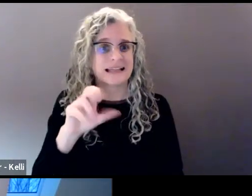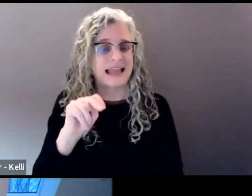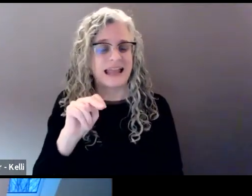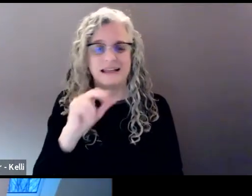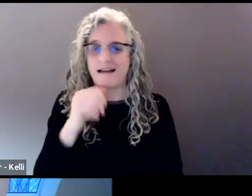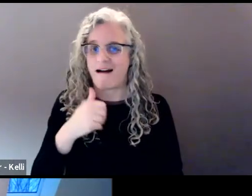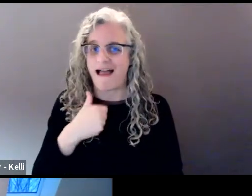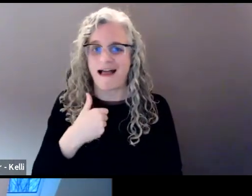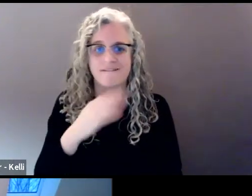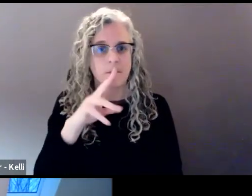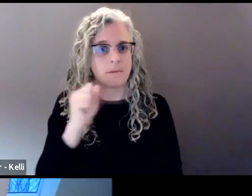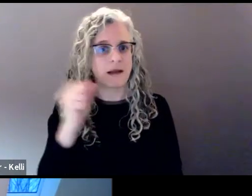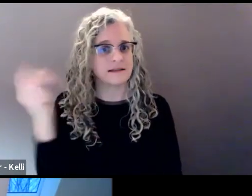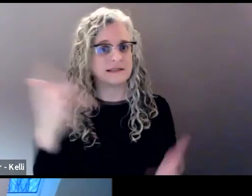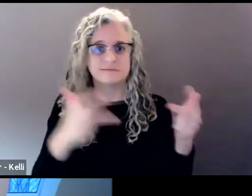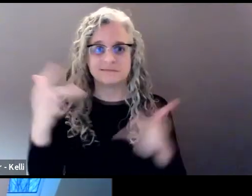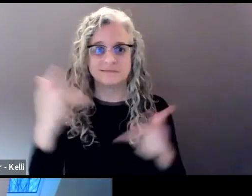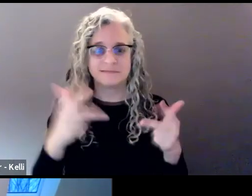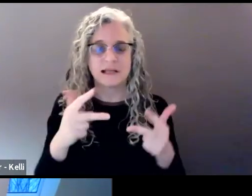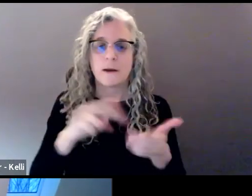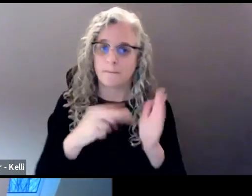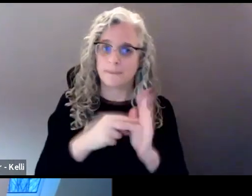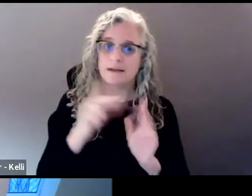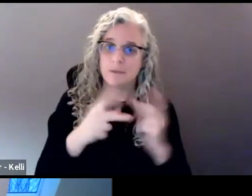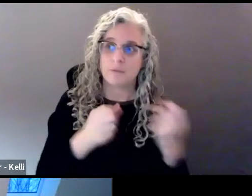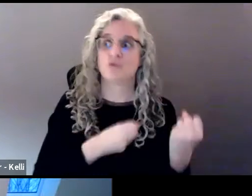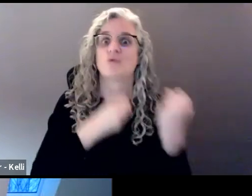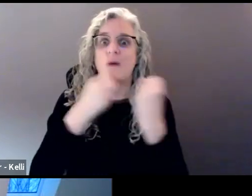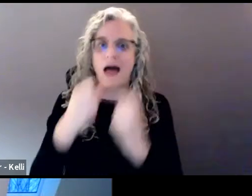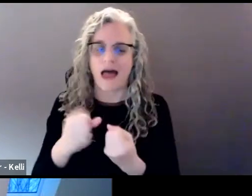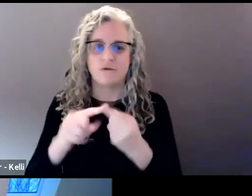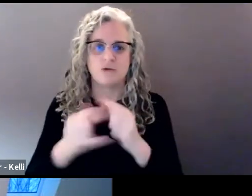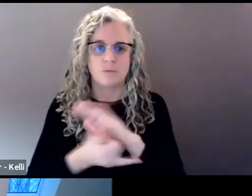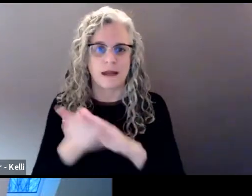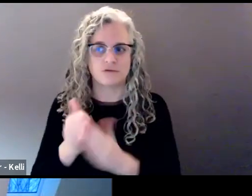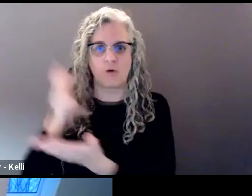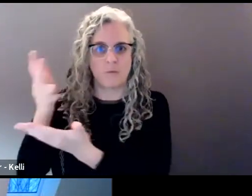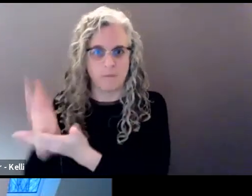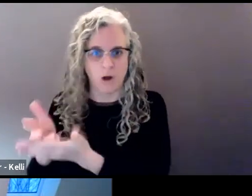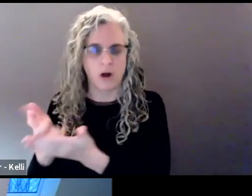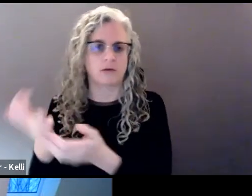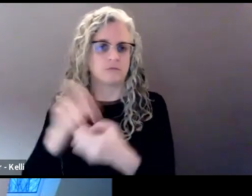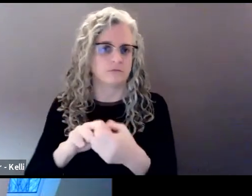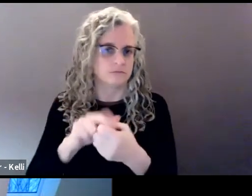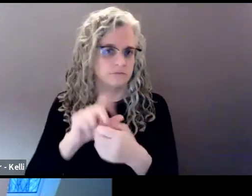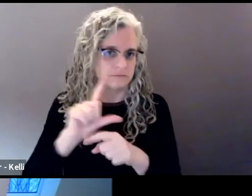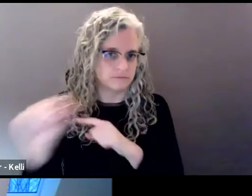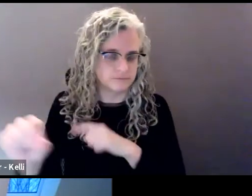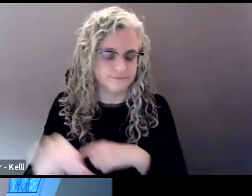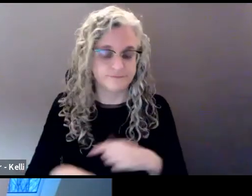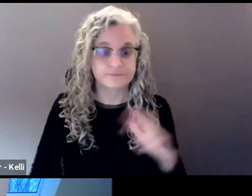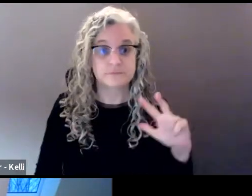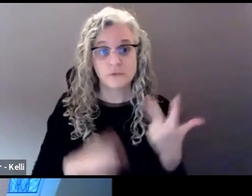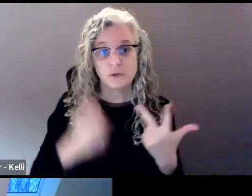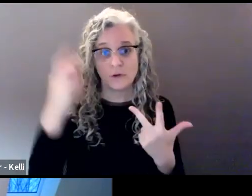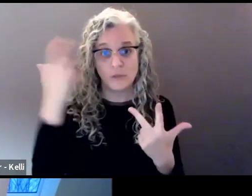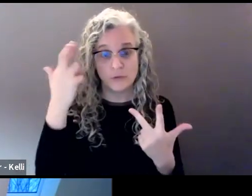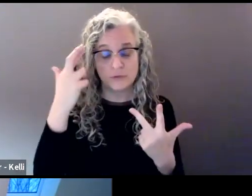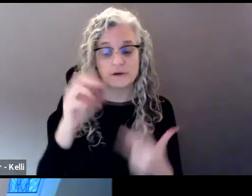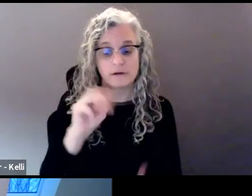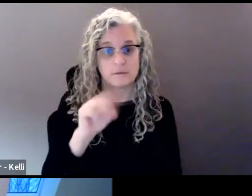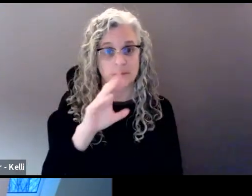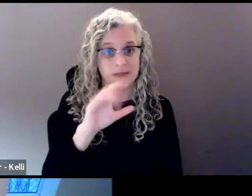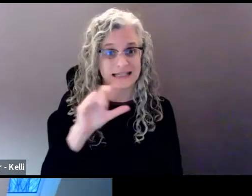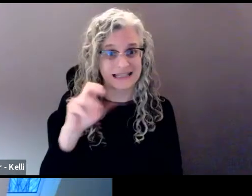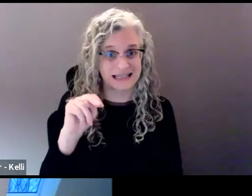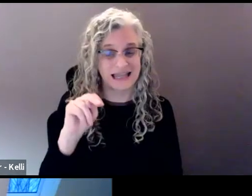McLean residents must drive to a Metro station to access public transportation. Third, the McLean Metro Station is the